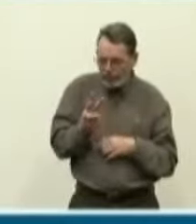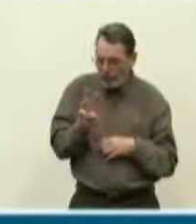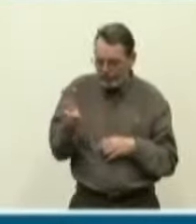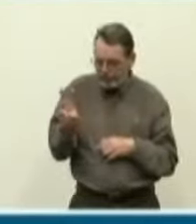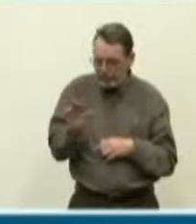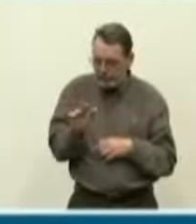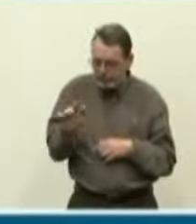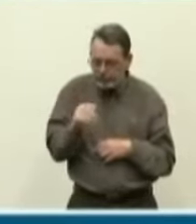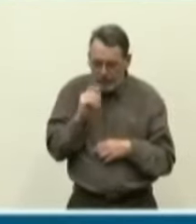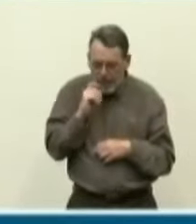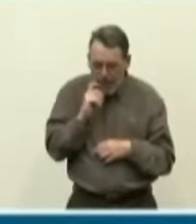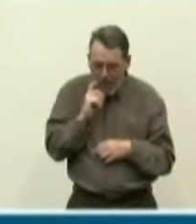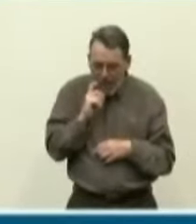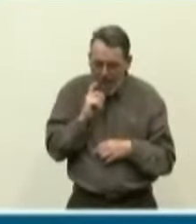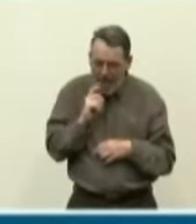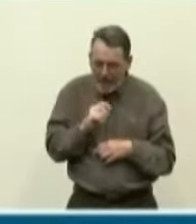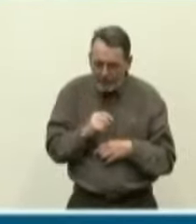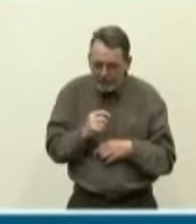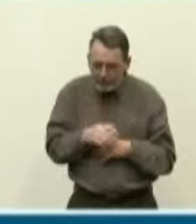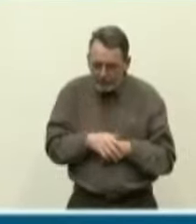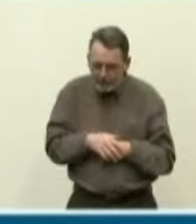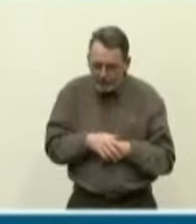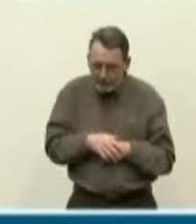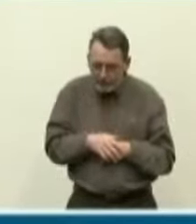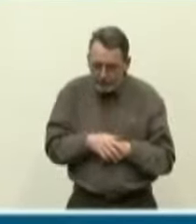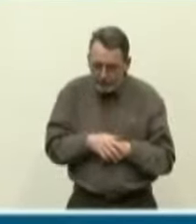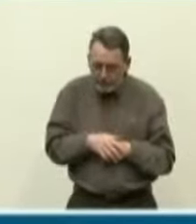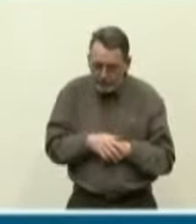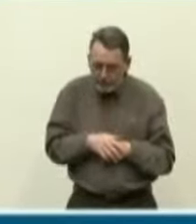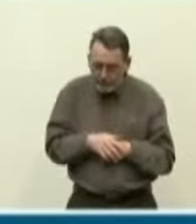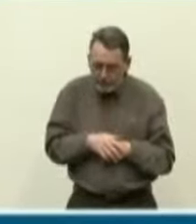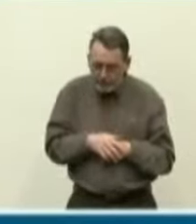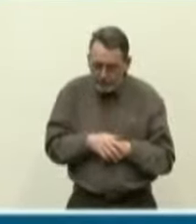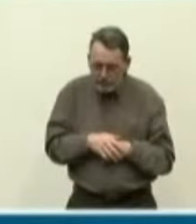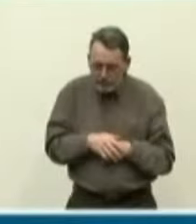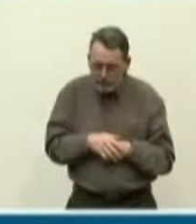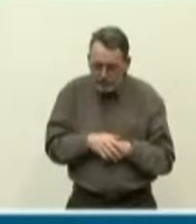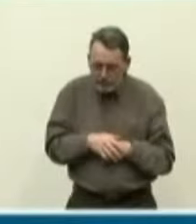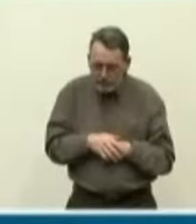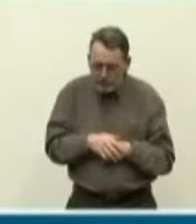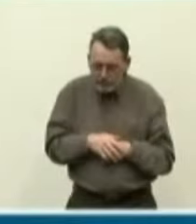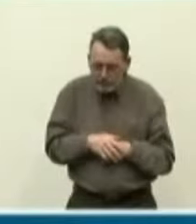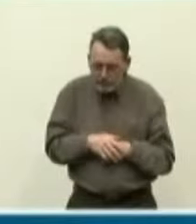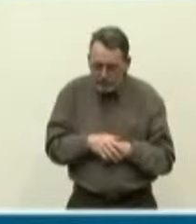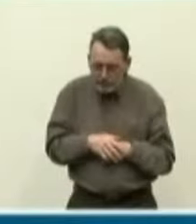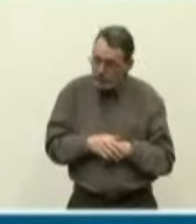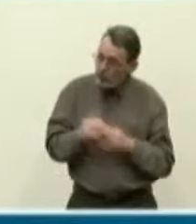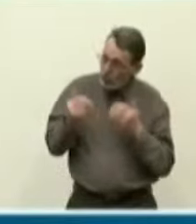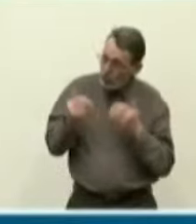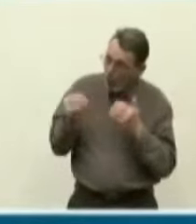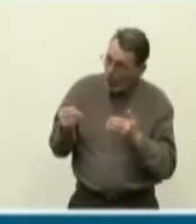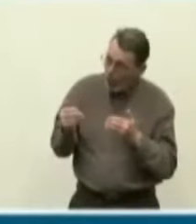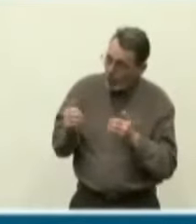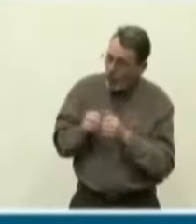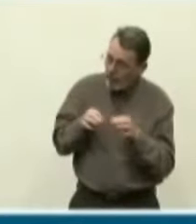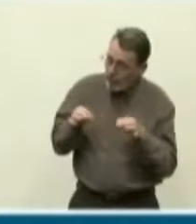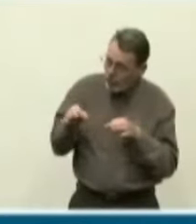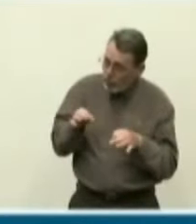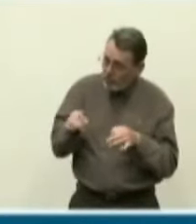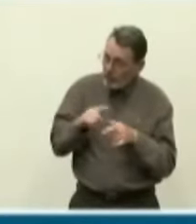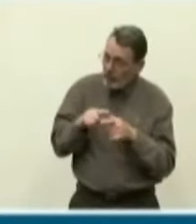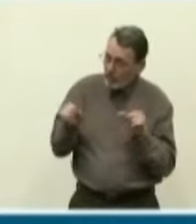May 3 out of 46. 2021. Can I get a plate and a cat, please? 7 and 18 seconds. Go ahead with the description and then the